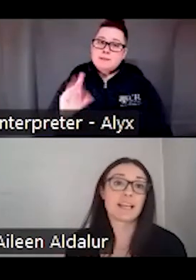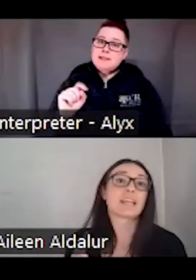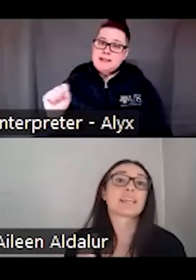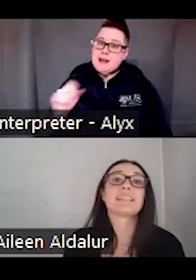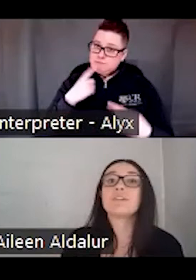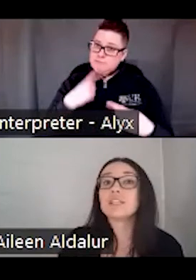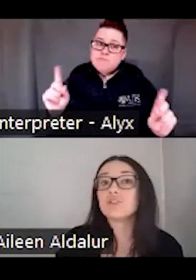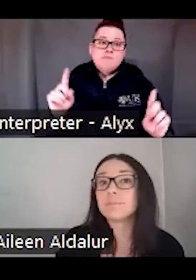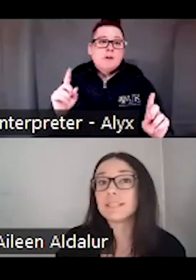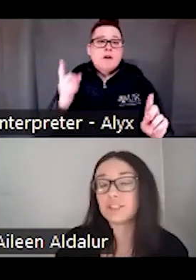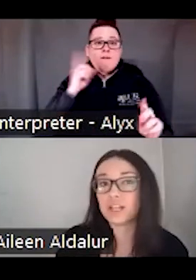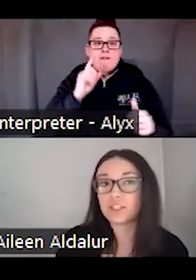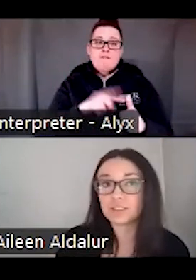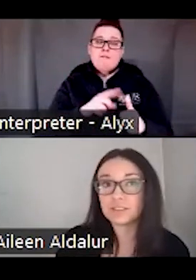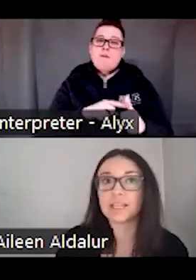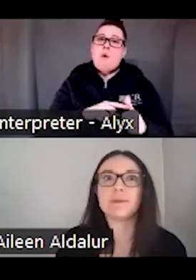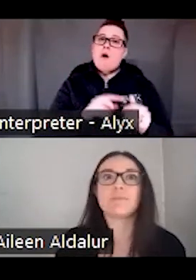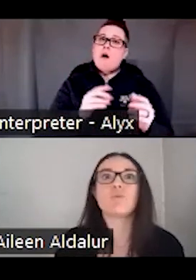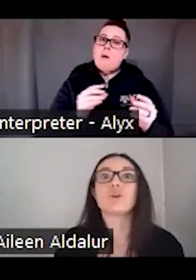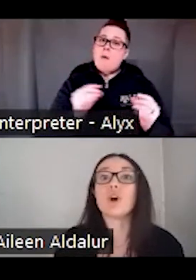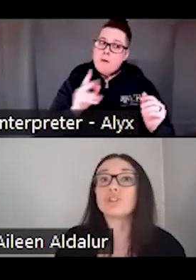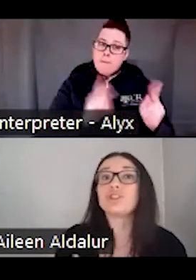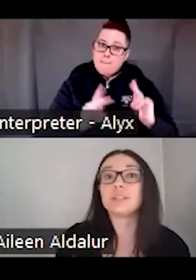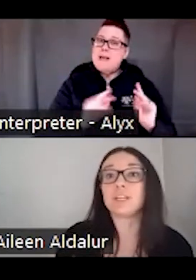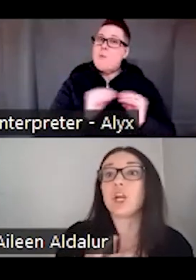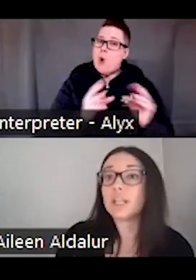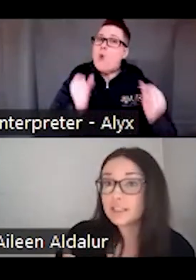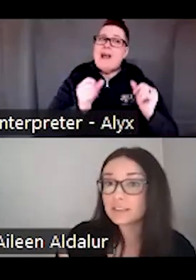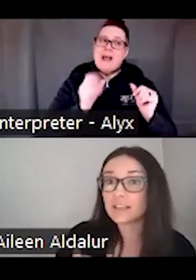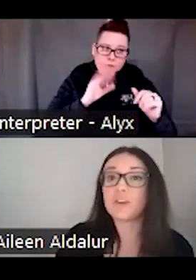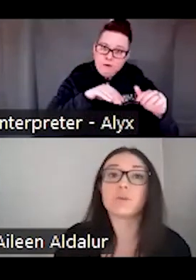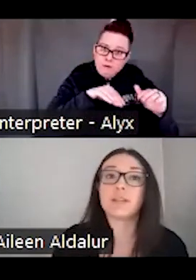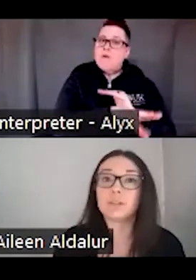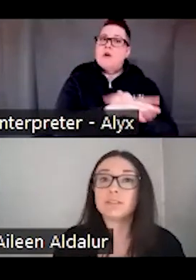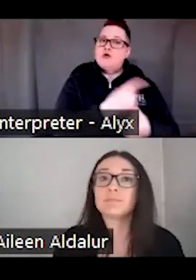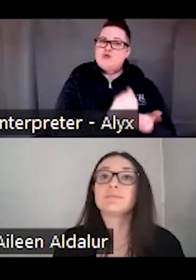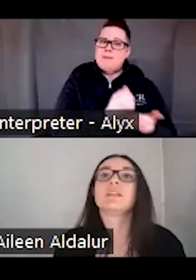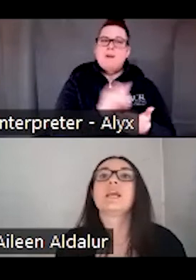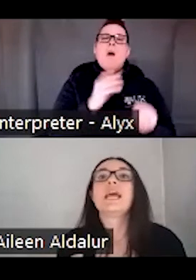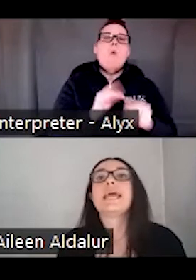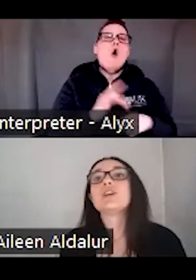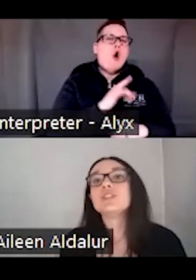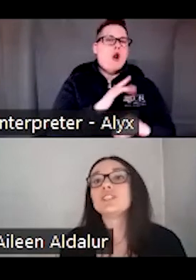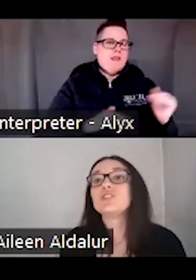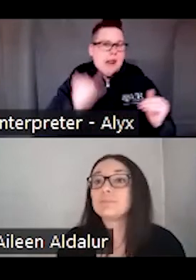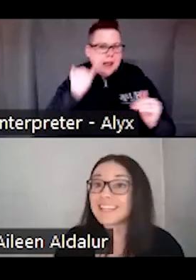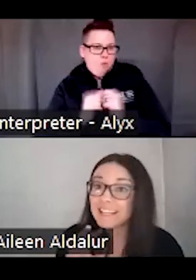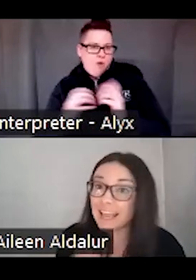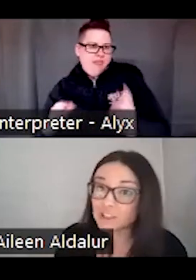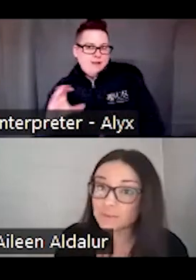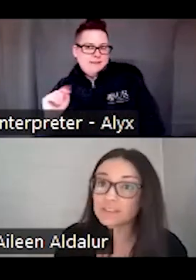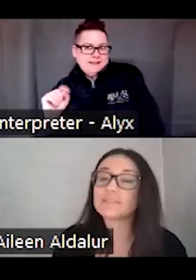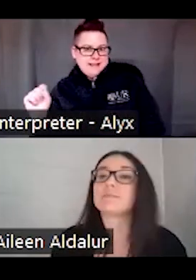things. Accelerating treatment initiation, meaning people will go to treatment earlier than they normally would. Encouraging